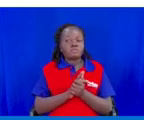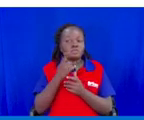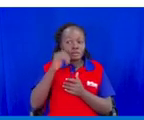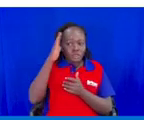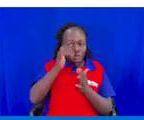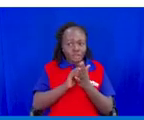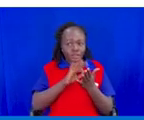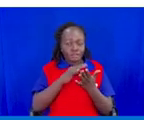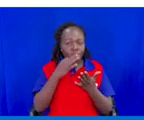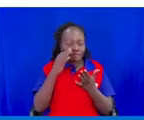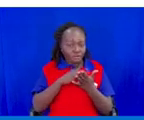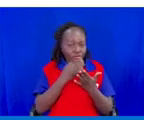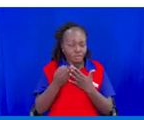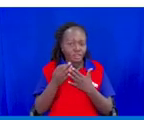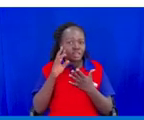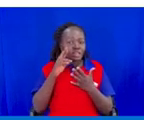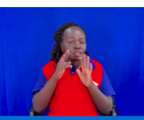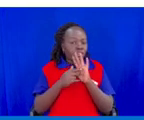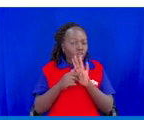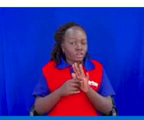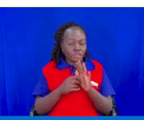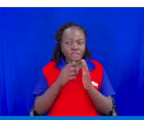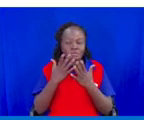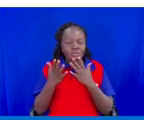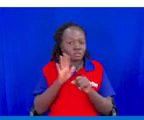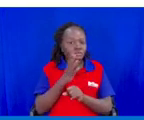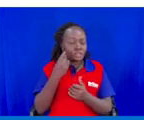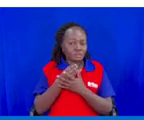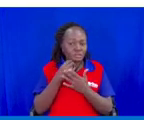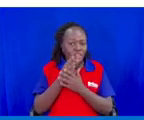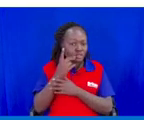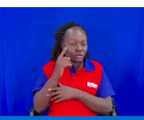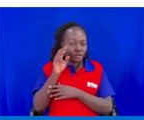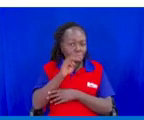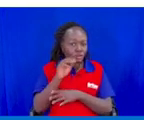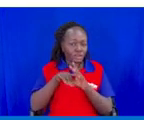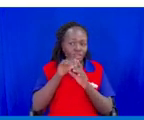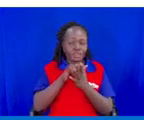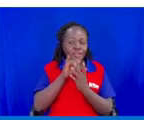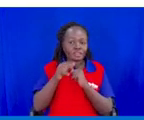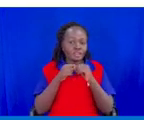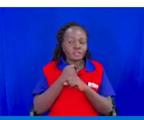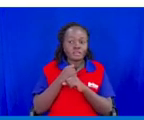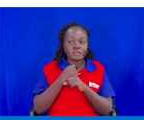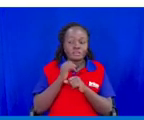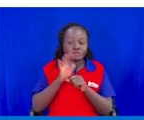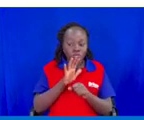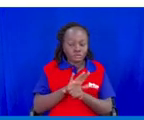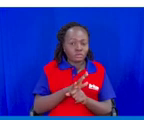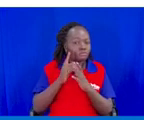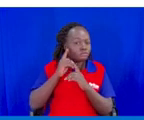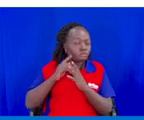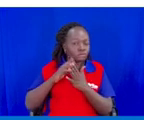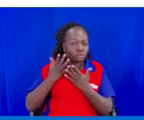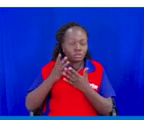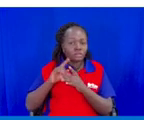fund recorded a total income position of about 21 million within the year. Total expenses closed at